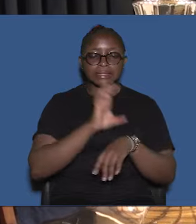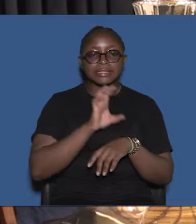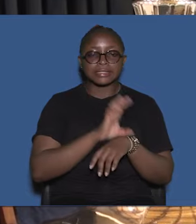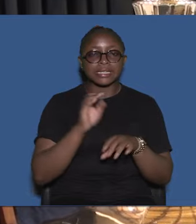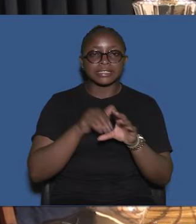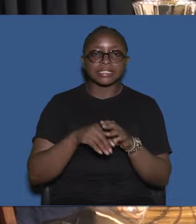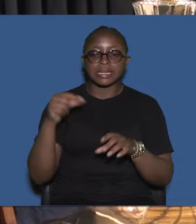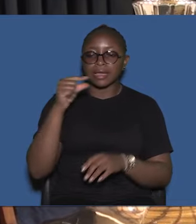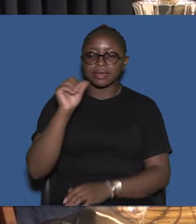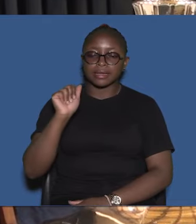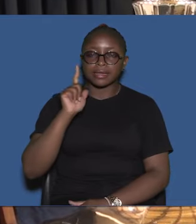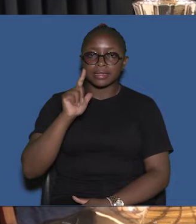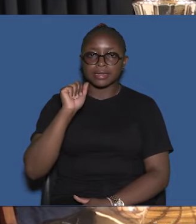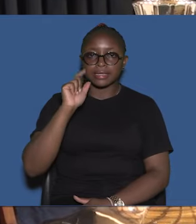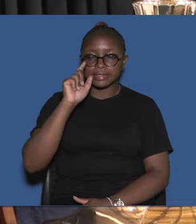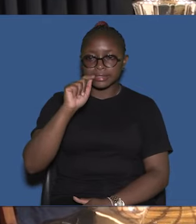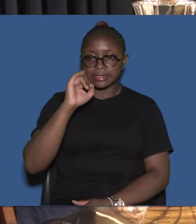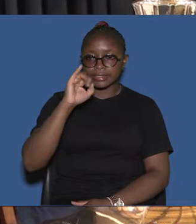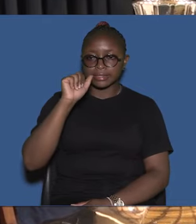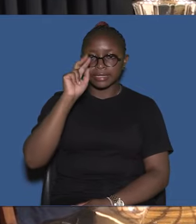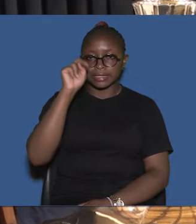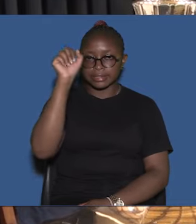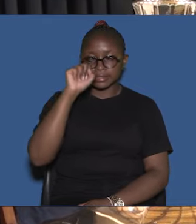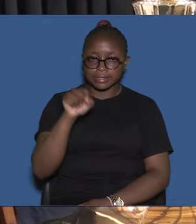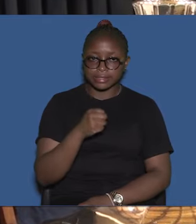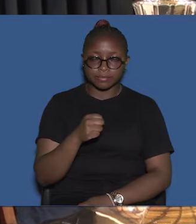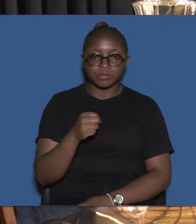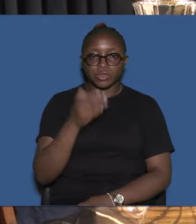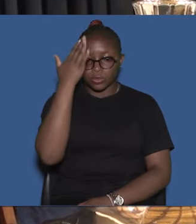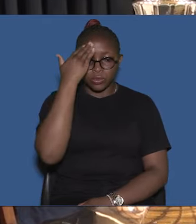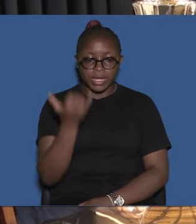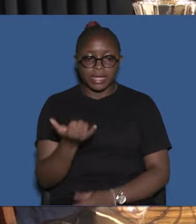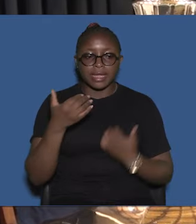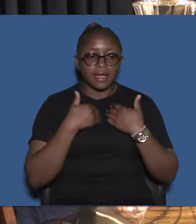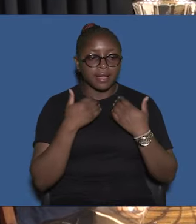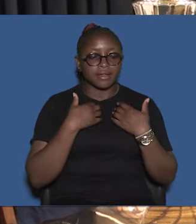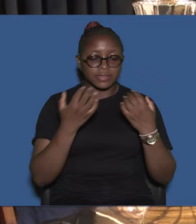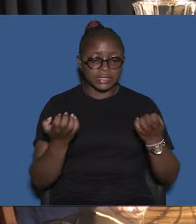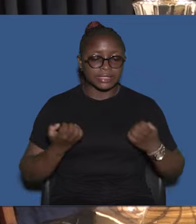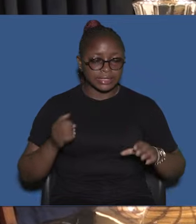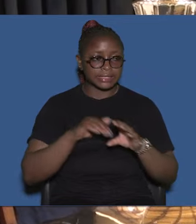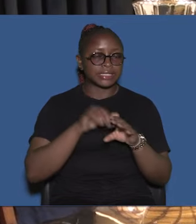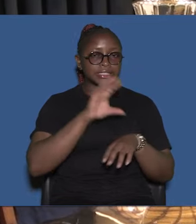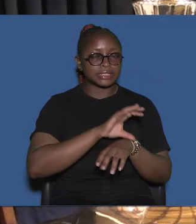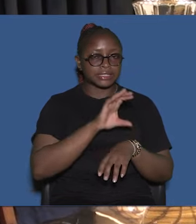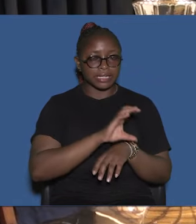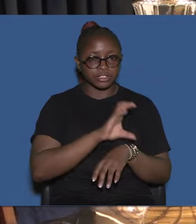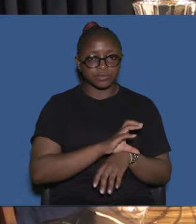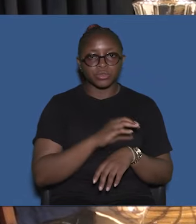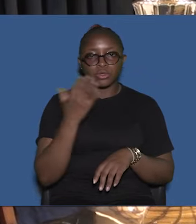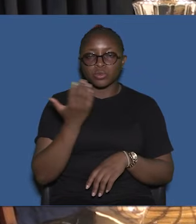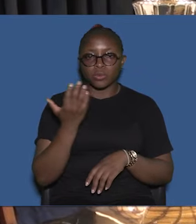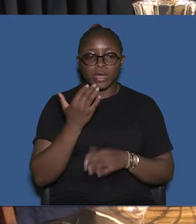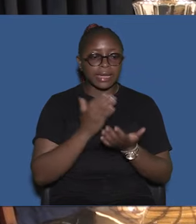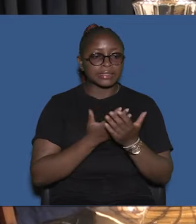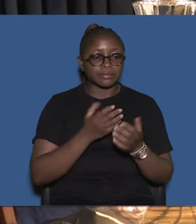myth in that church where some quarters of Christians taught that one can